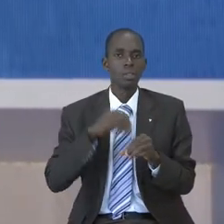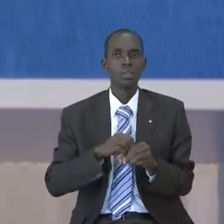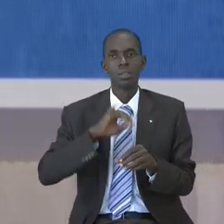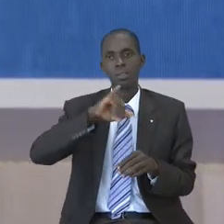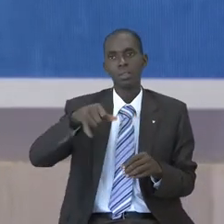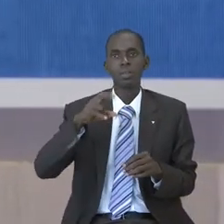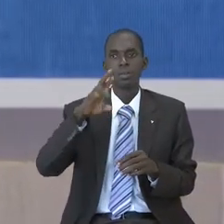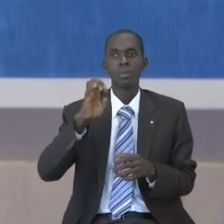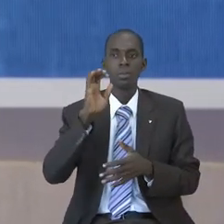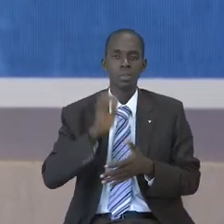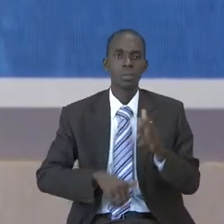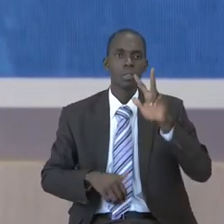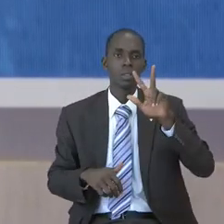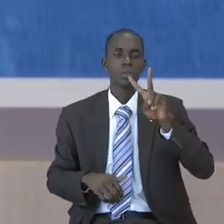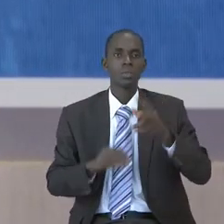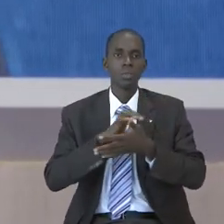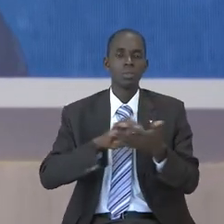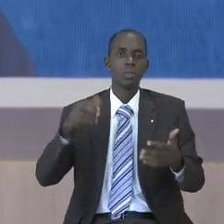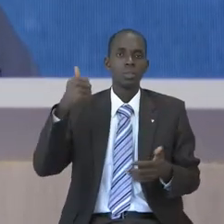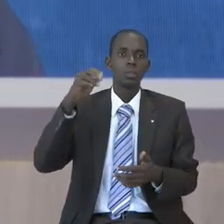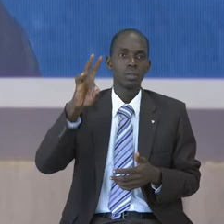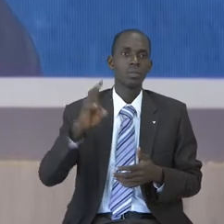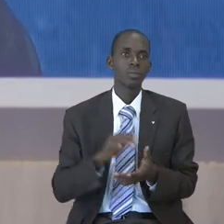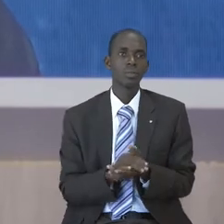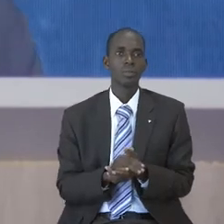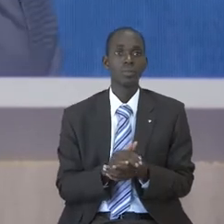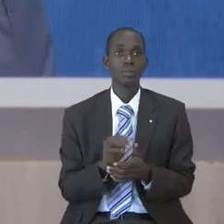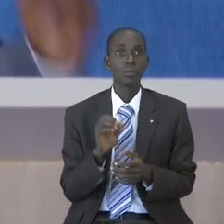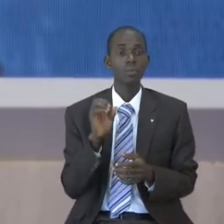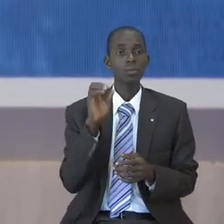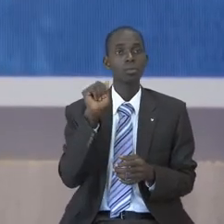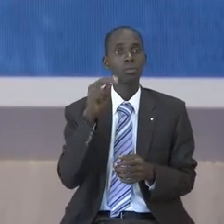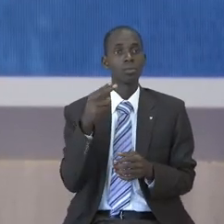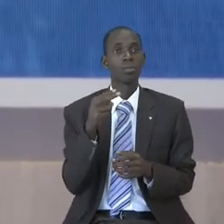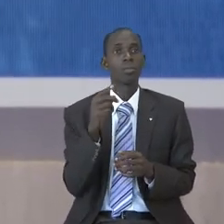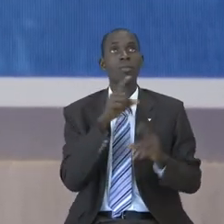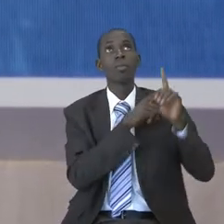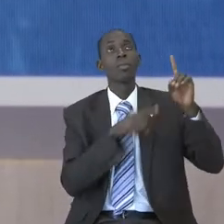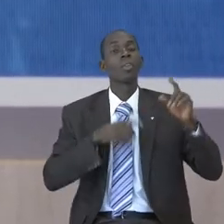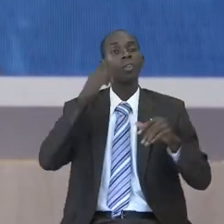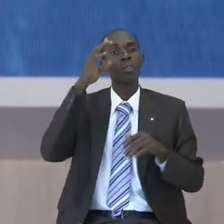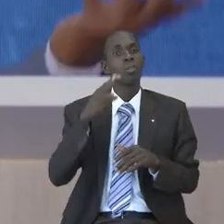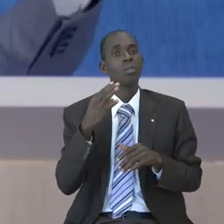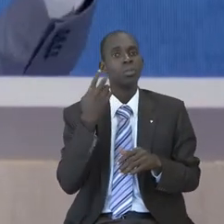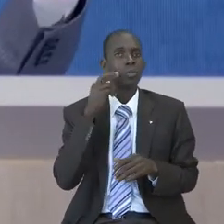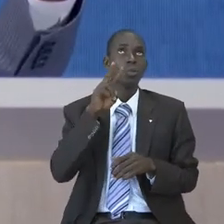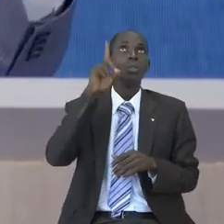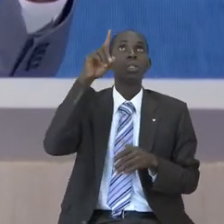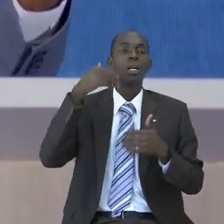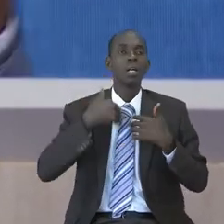of Jeremiah, verse 17. Ah, Lord God, behold, thou hast made